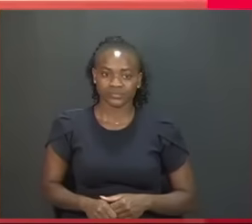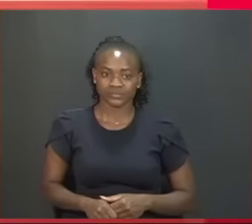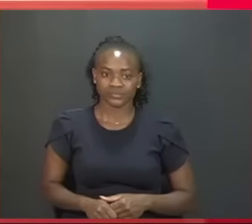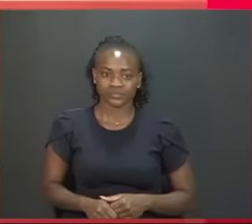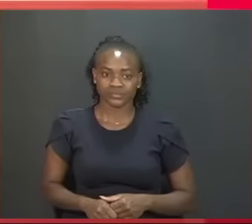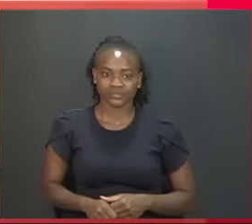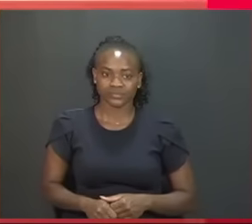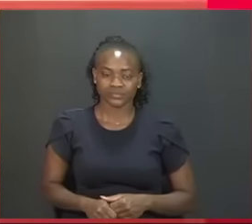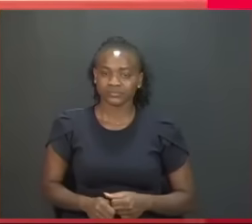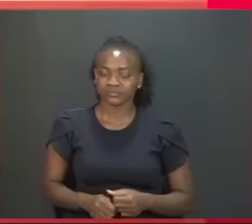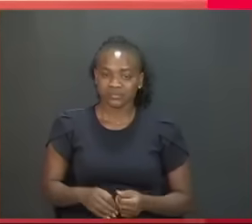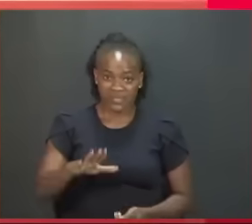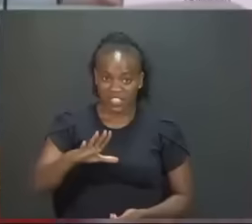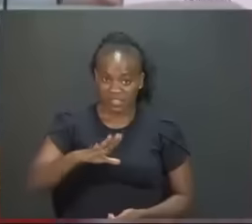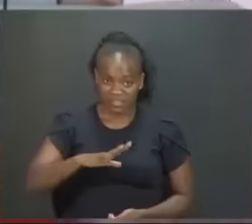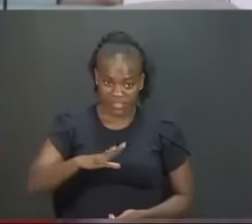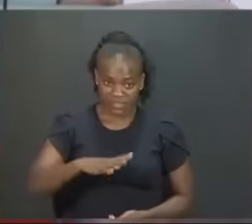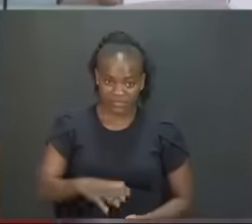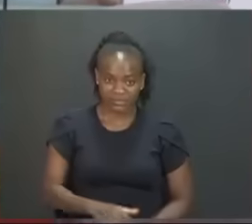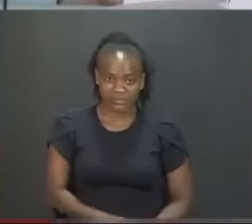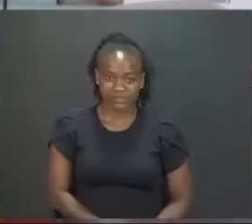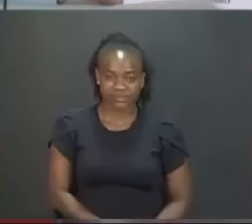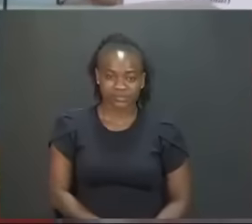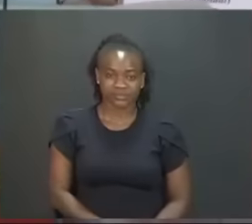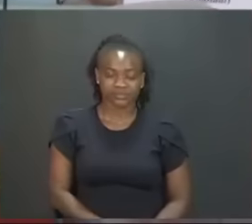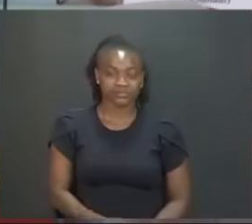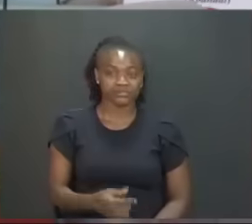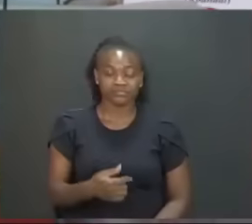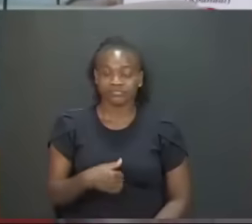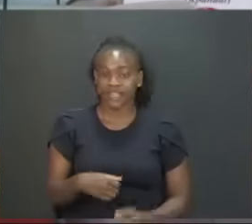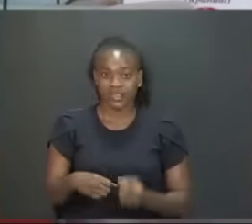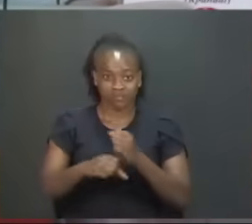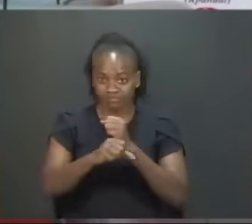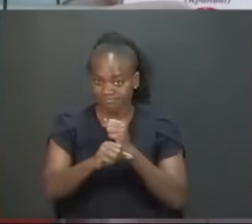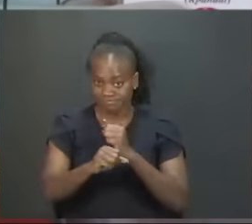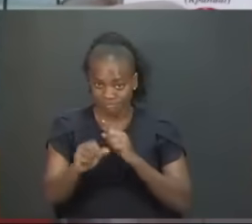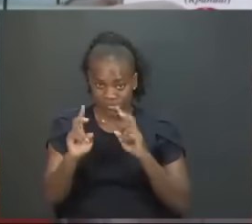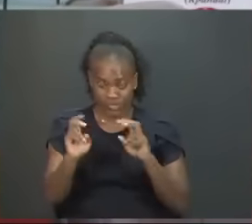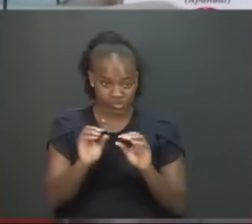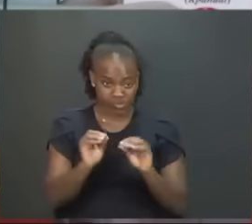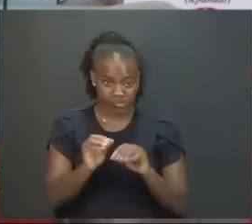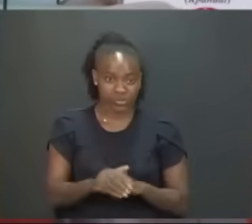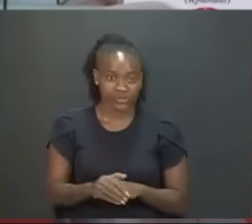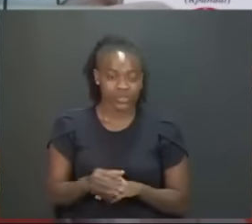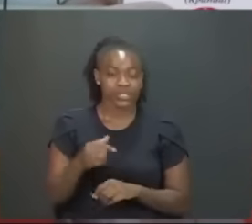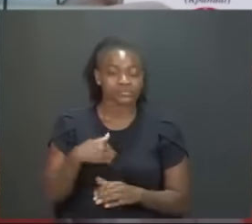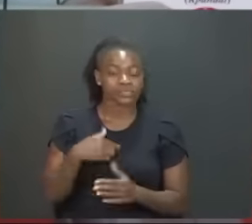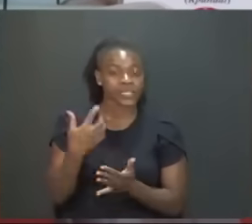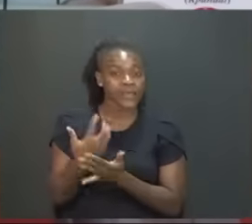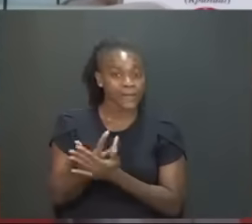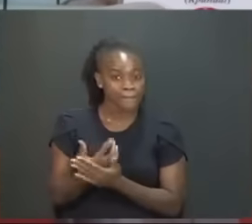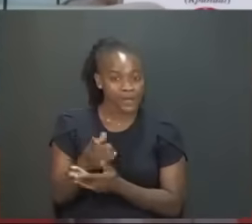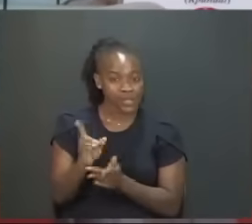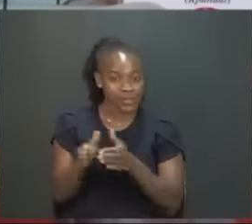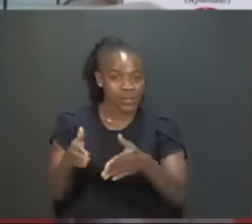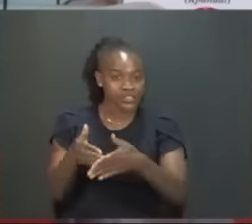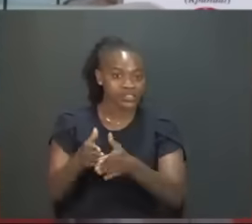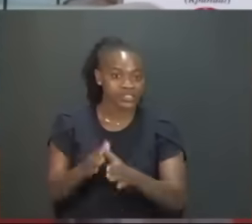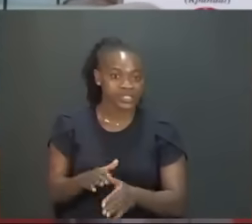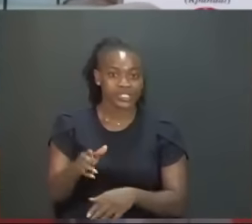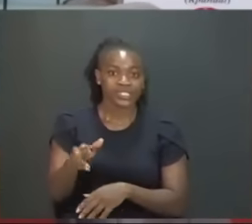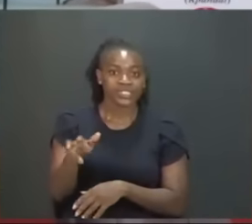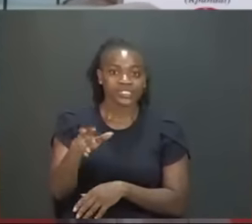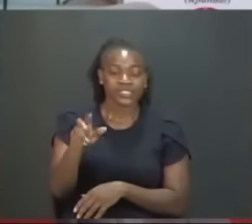Speaker, fair enough. So, I won't belabor the point. Majority Leader, I want to plead with you.